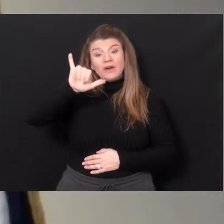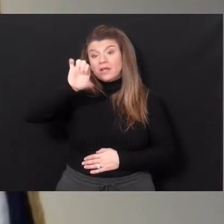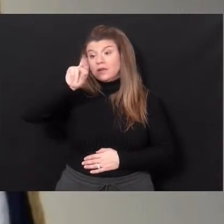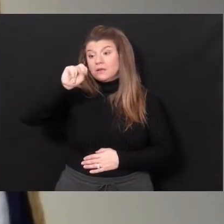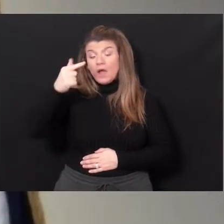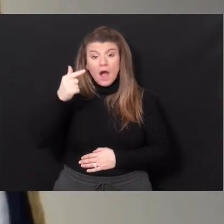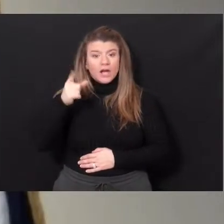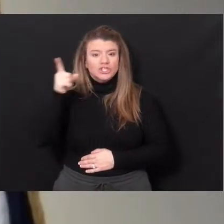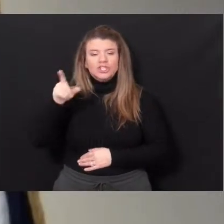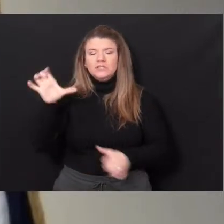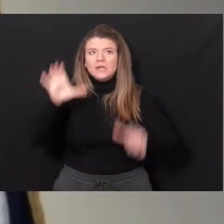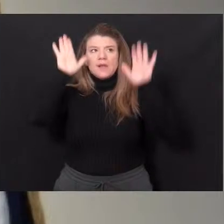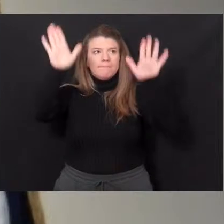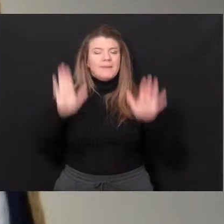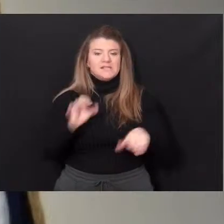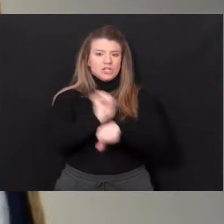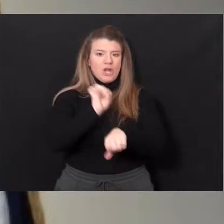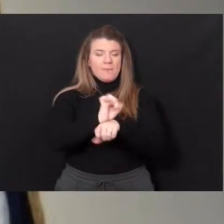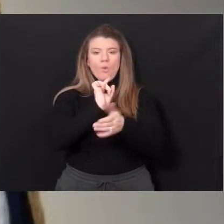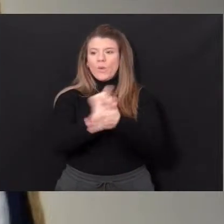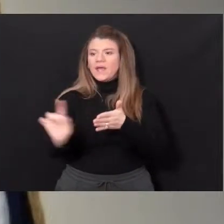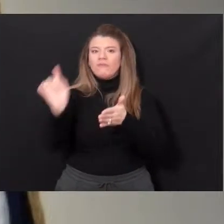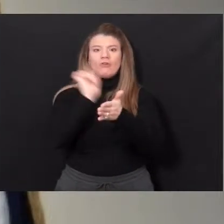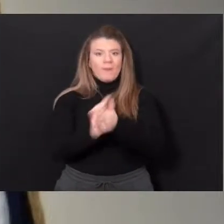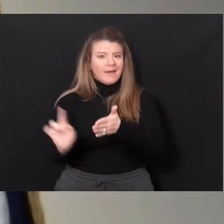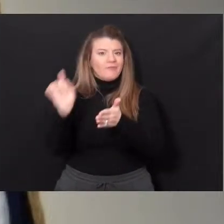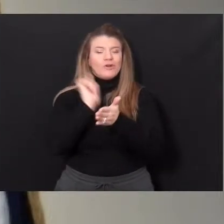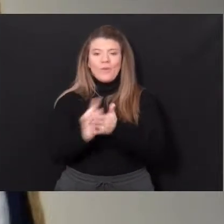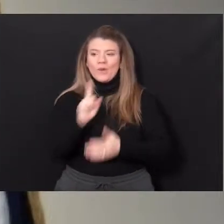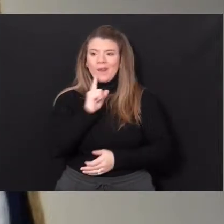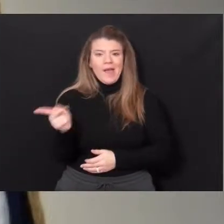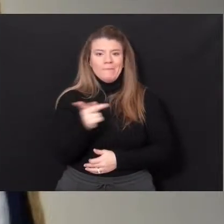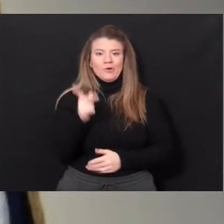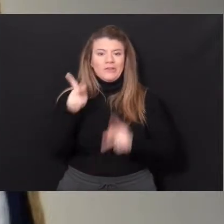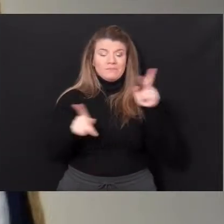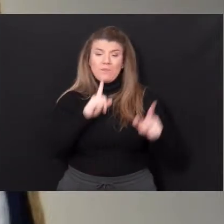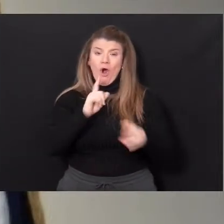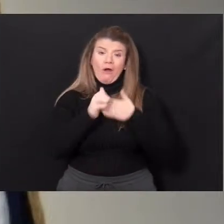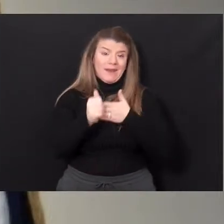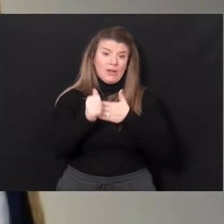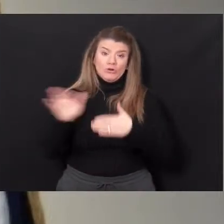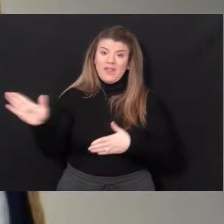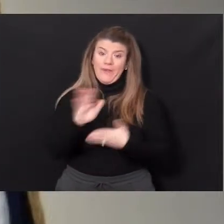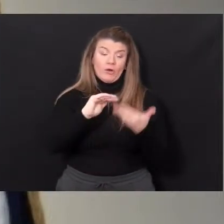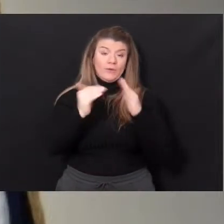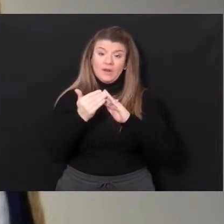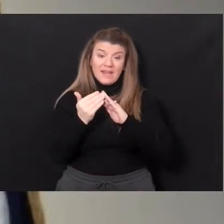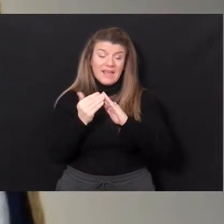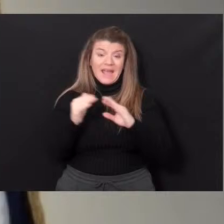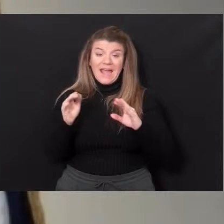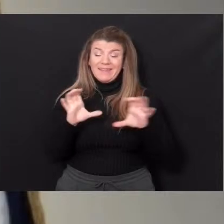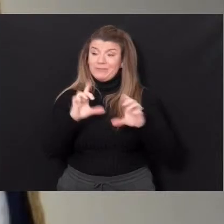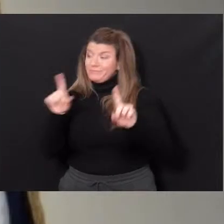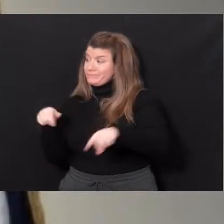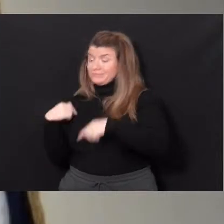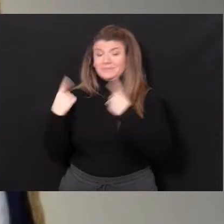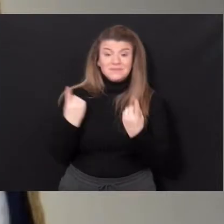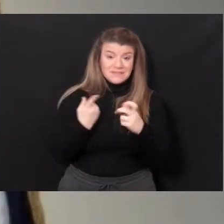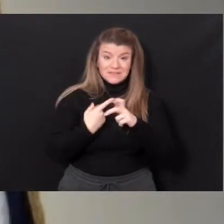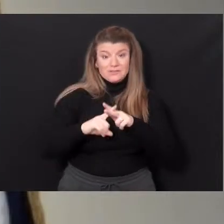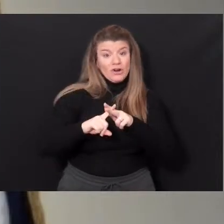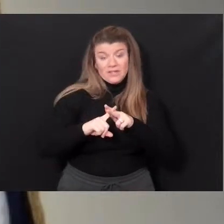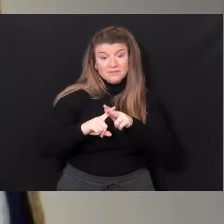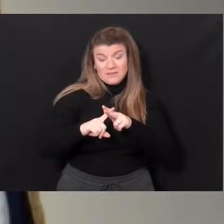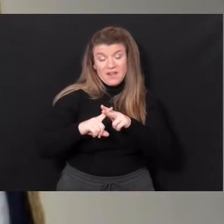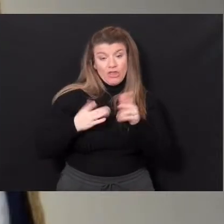does an outstanding job week after week. Both of these folks are leaders in their community and have been so since the testing phase of this